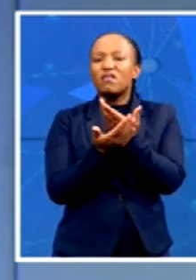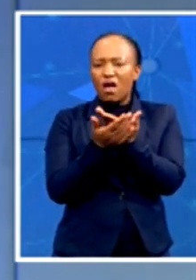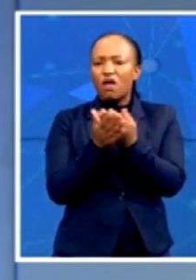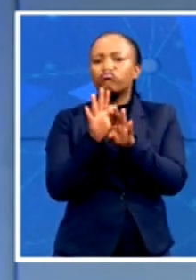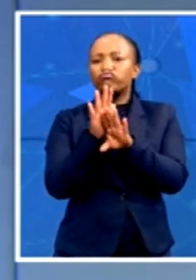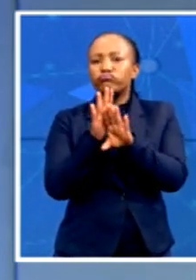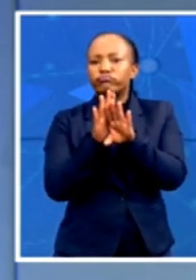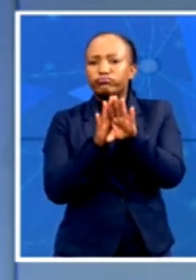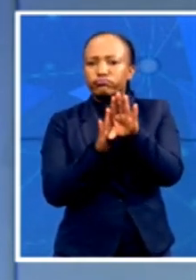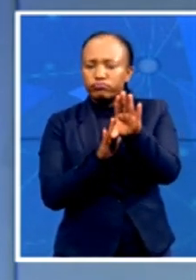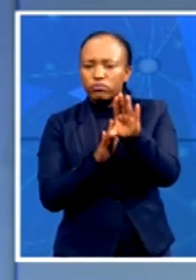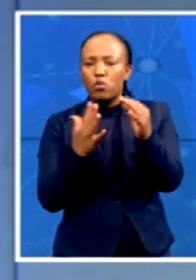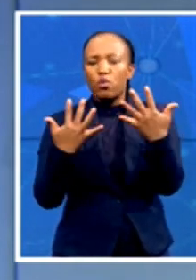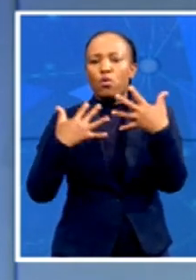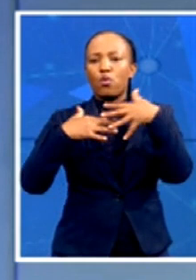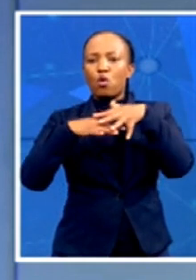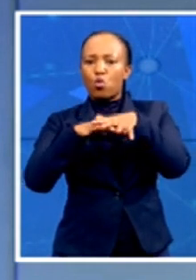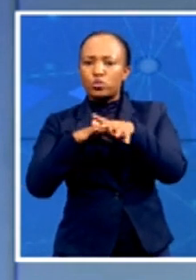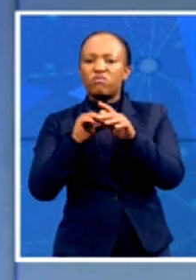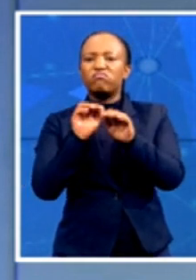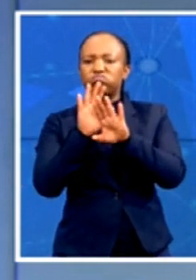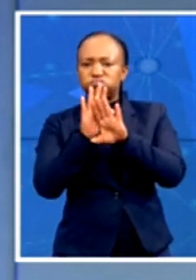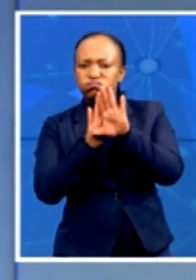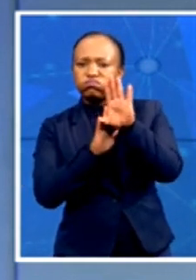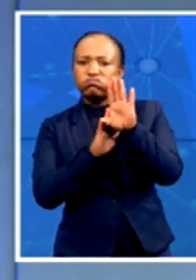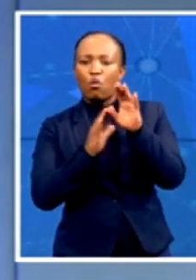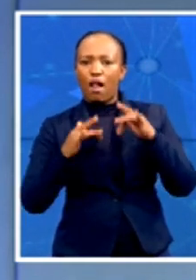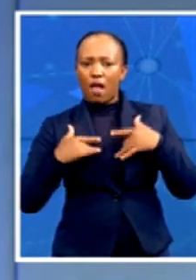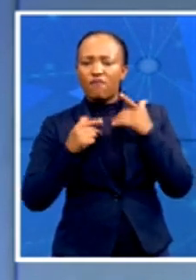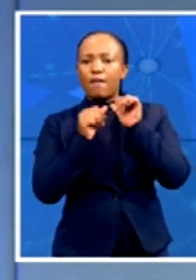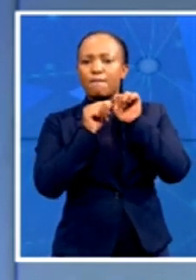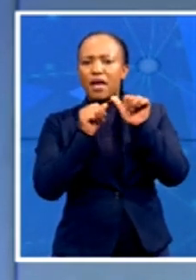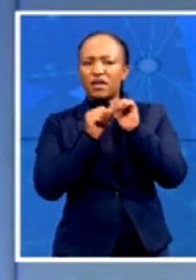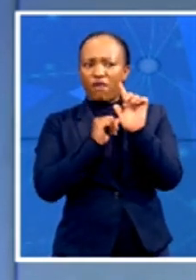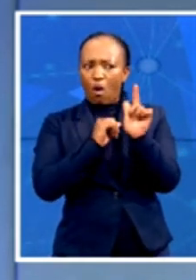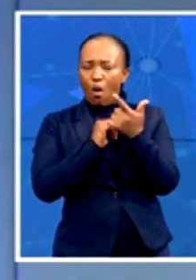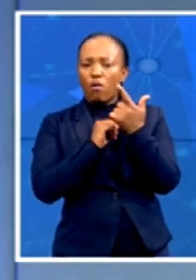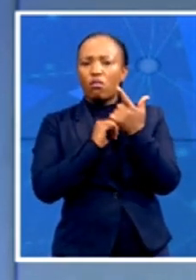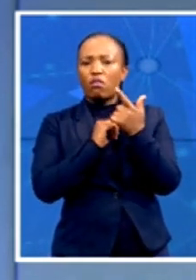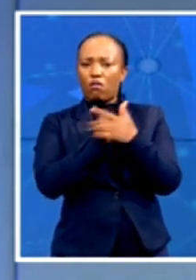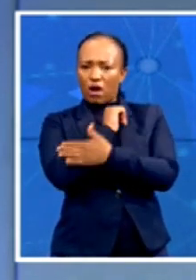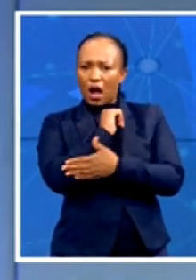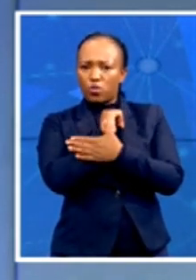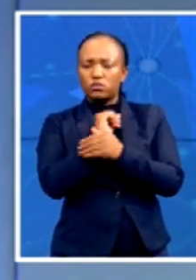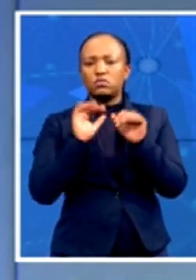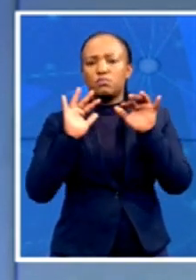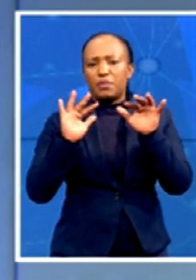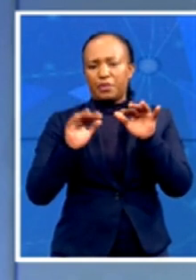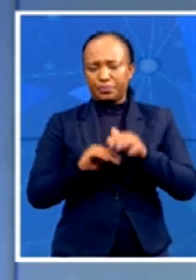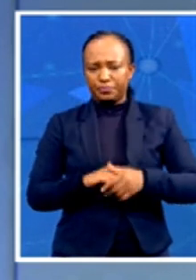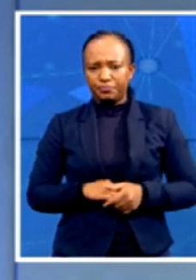life for all the people of our country. Some of you may recall the